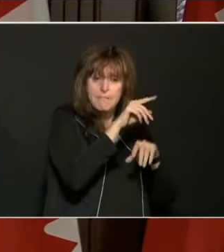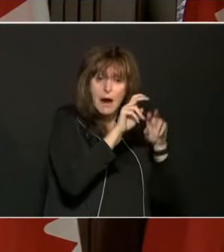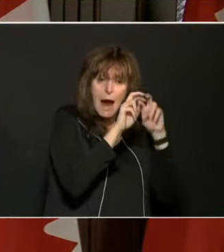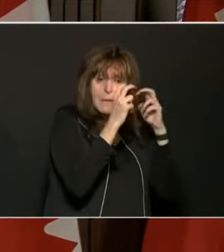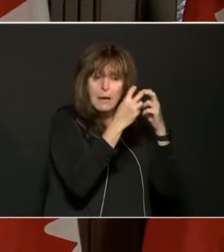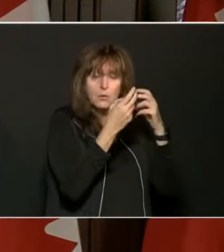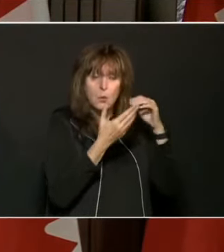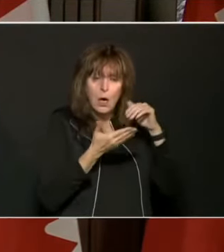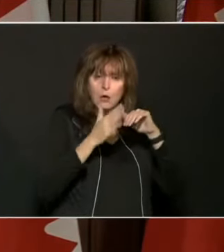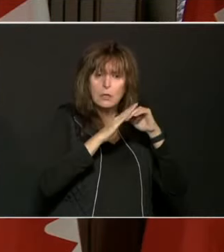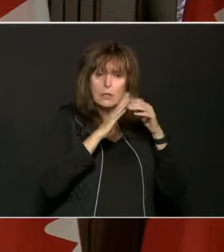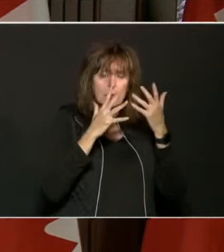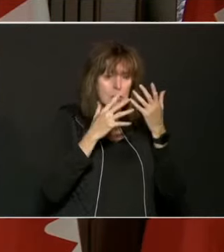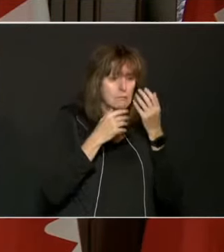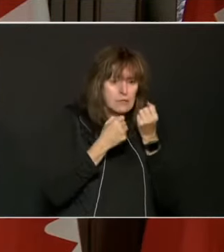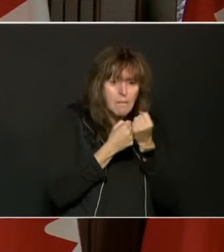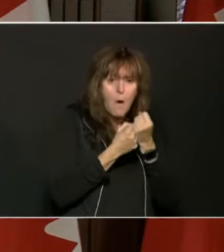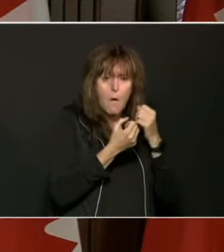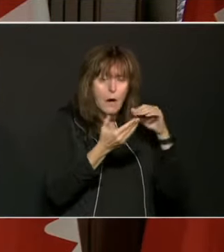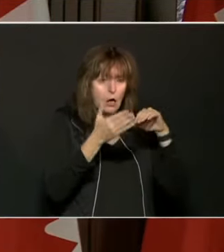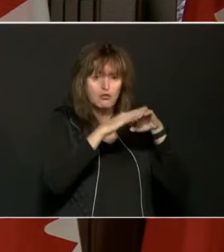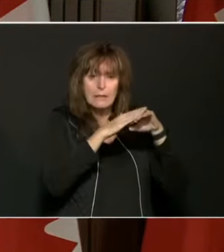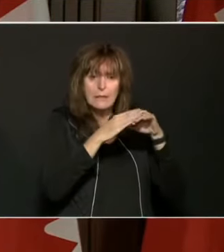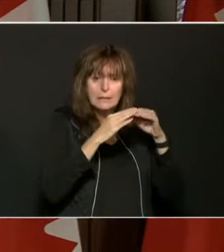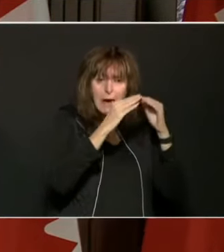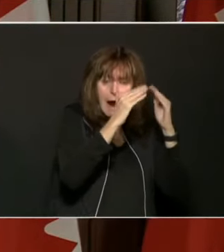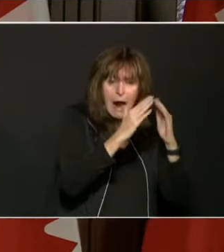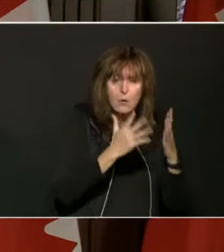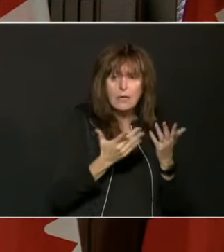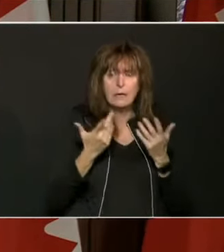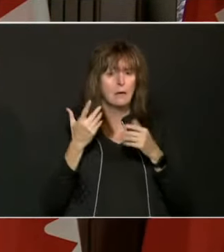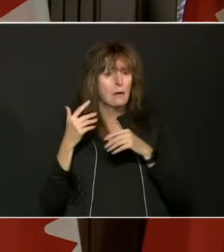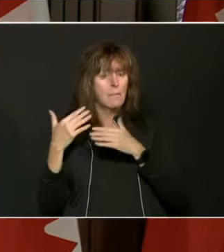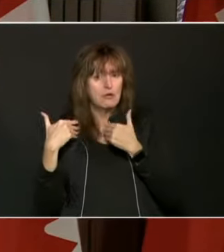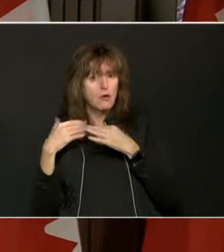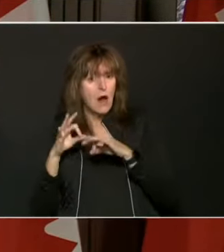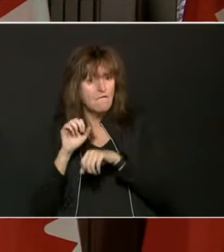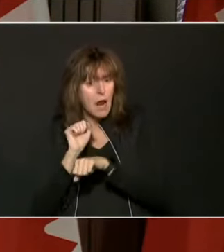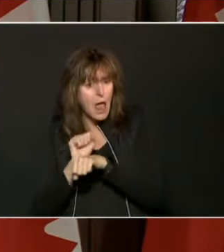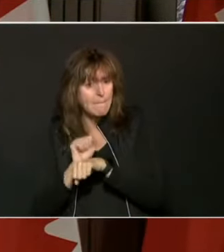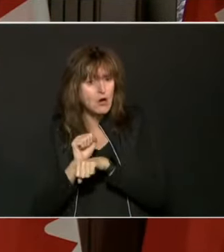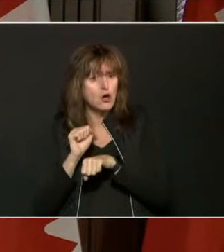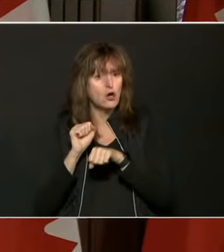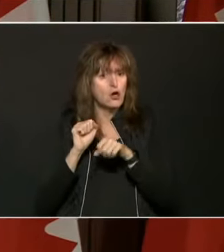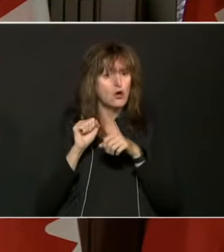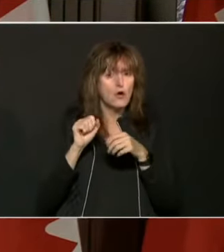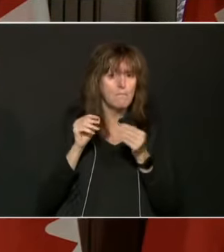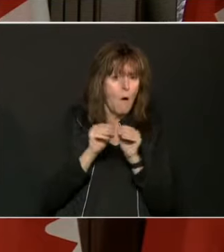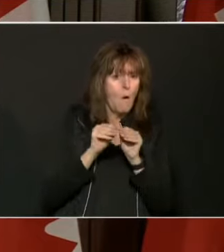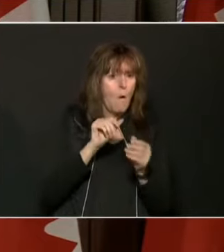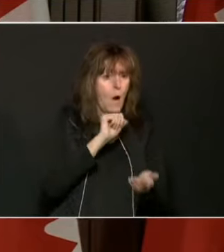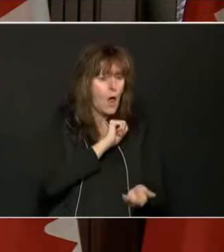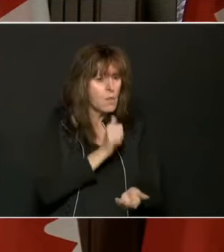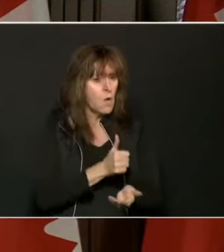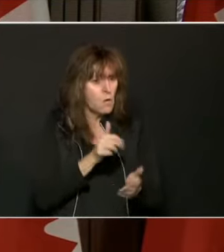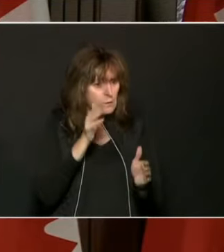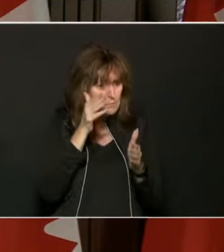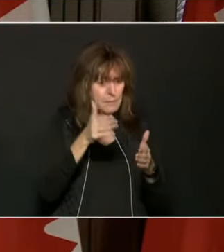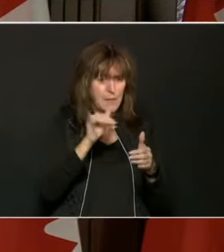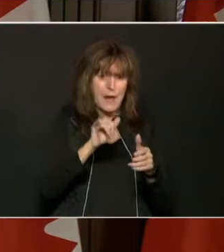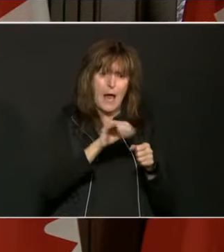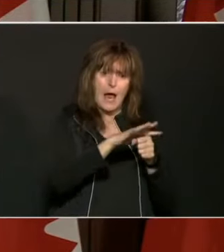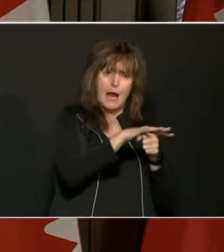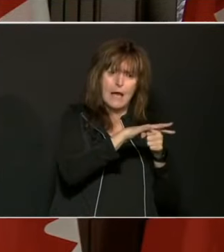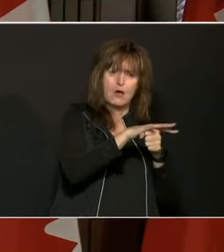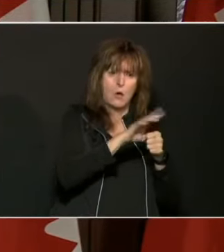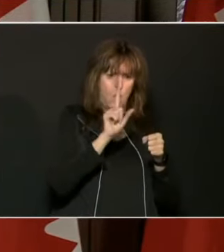or greater Ministry of Labor enforcement or any other measures to focus on these areas where the